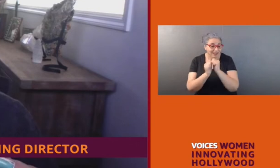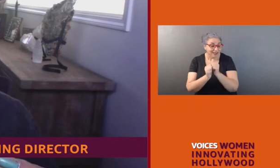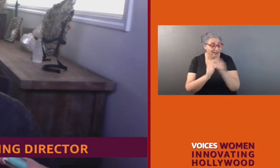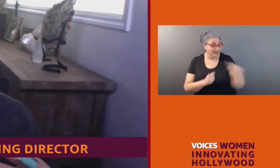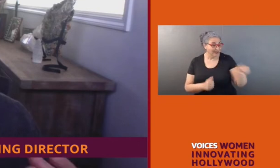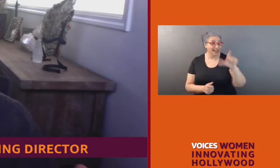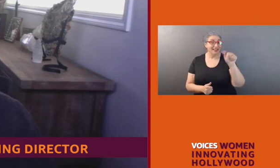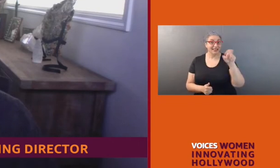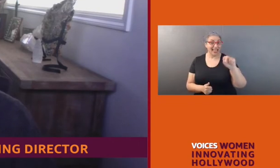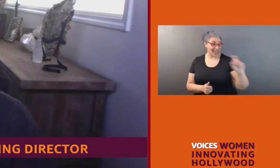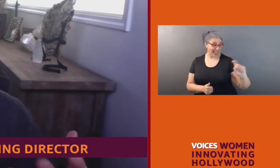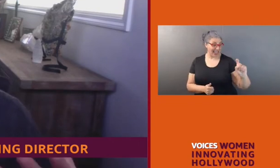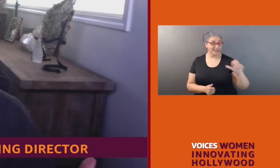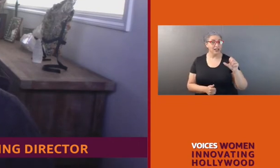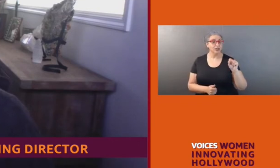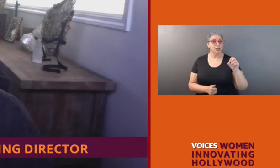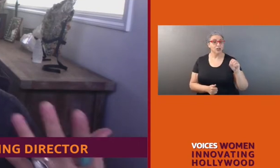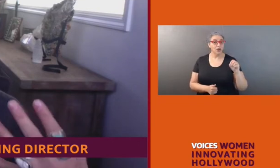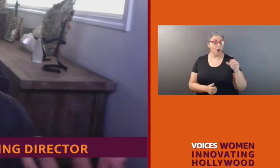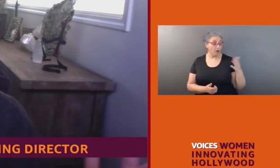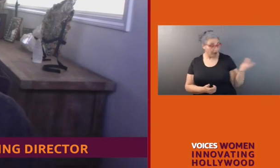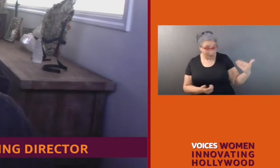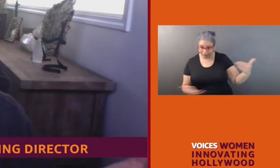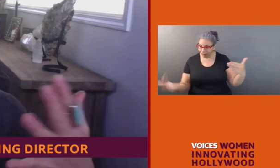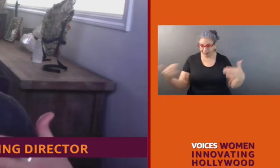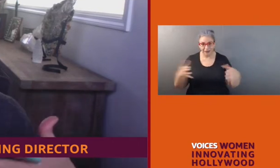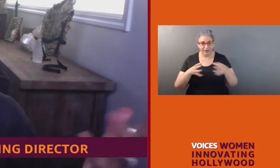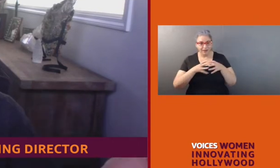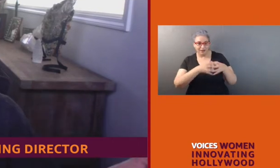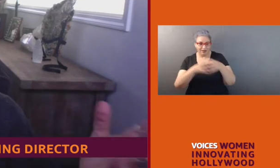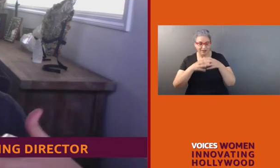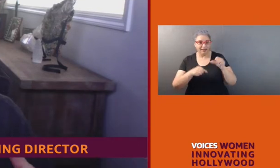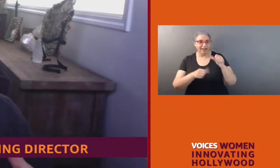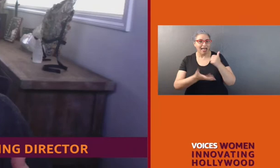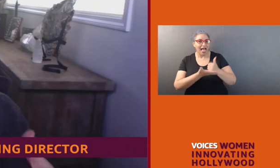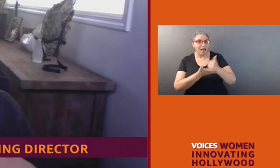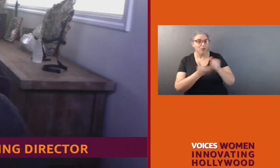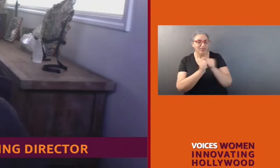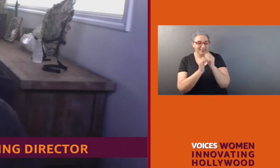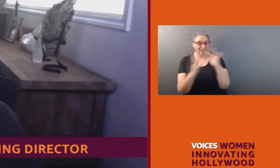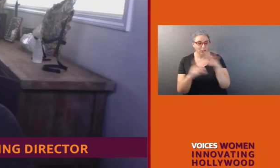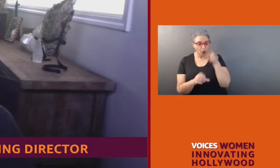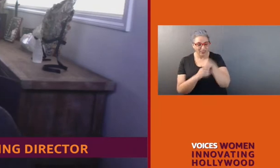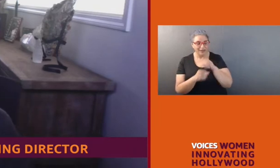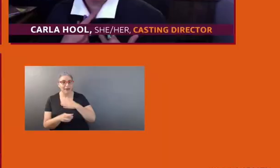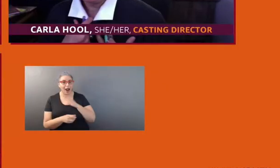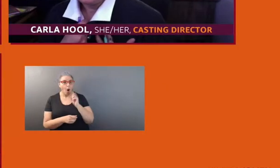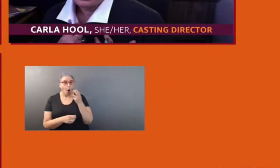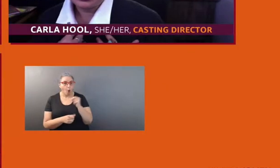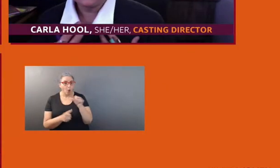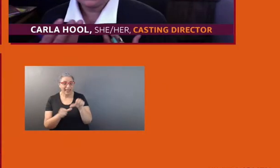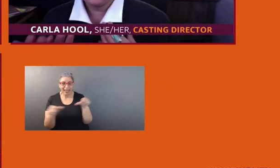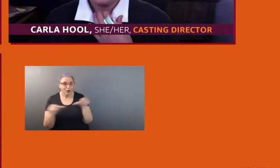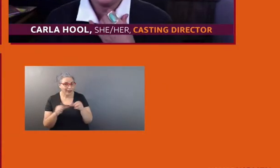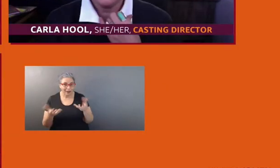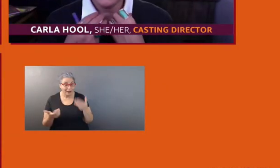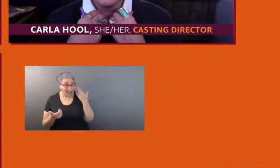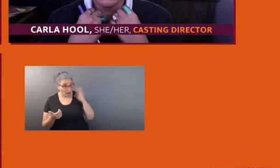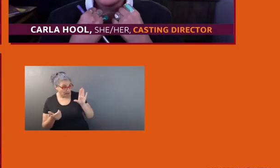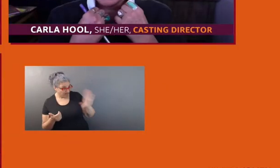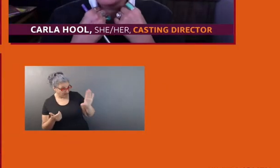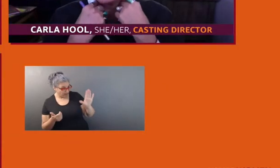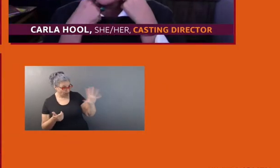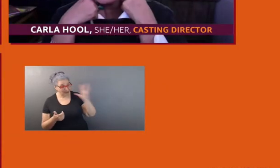are Latinx in order to, you know, help with diversity in my own area. I don't know